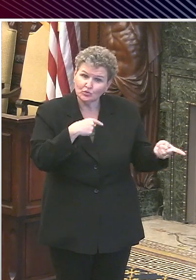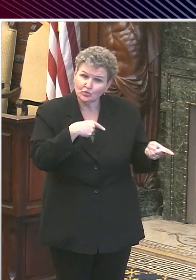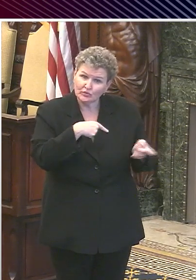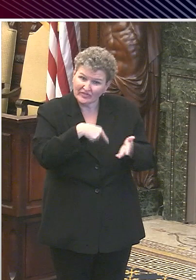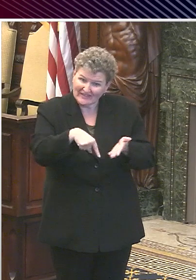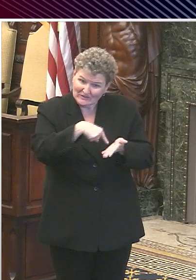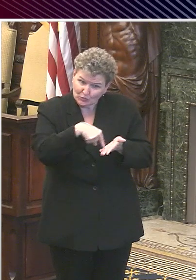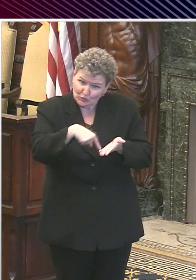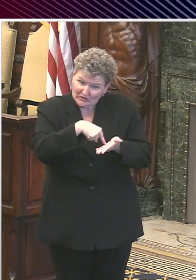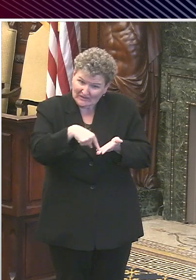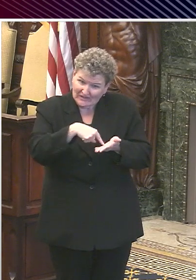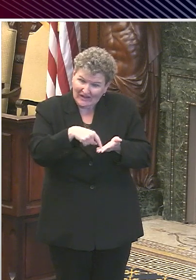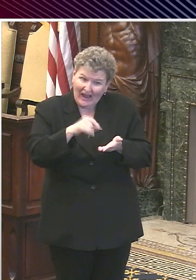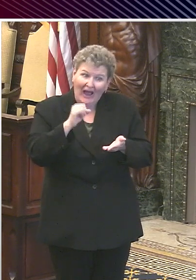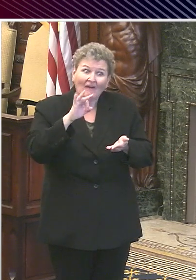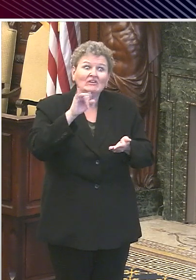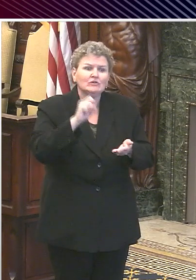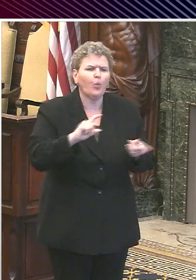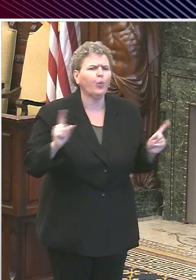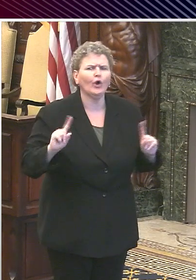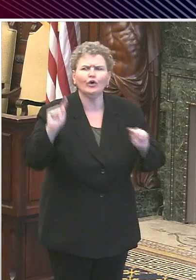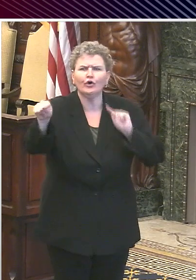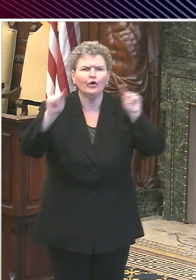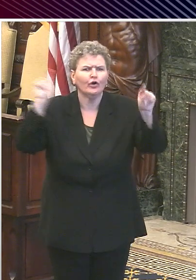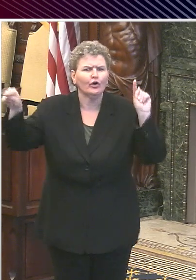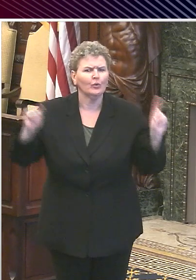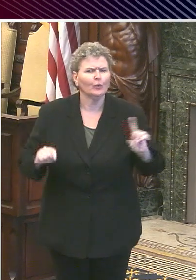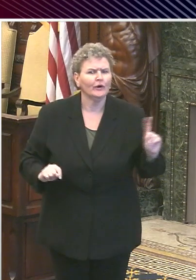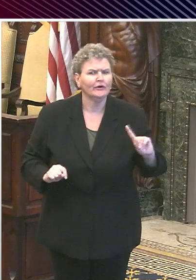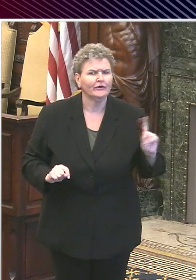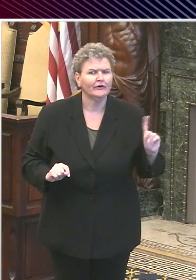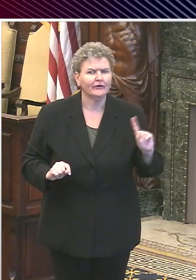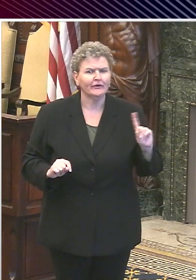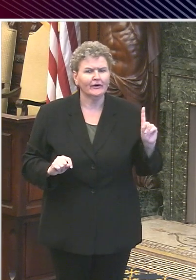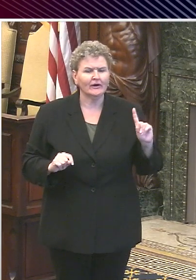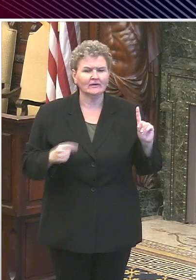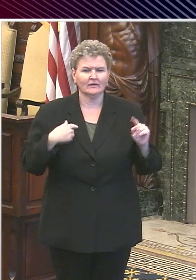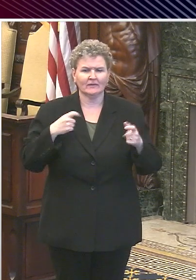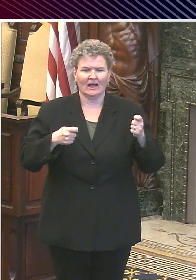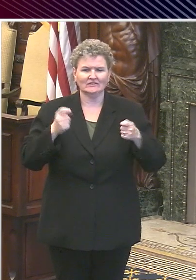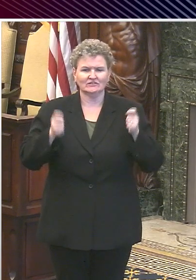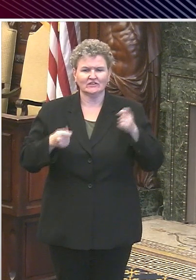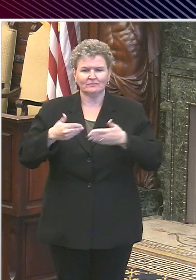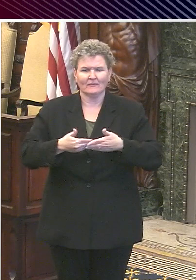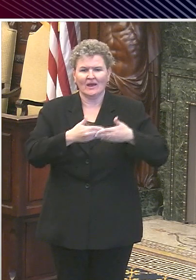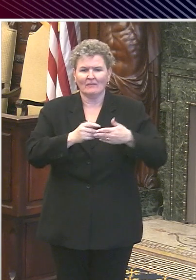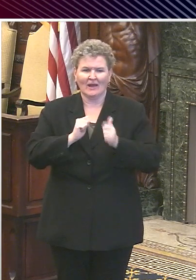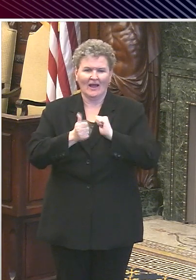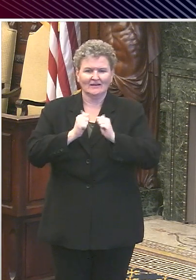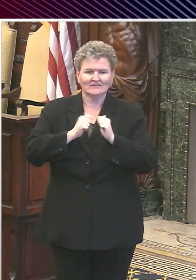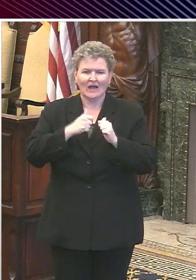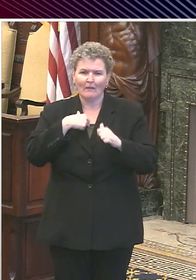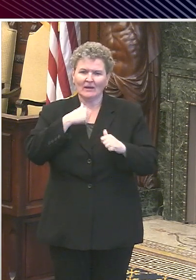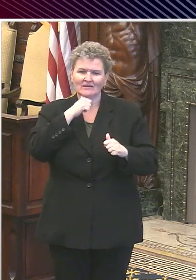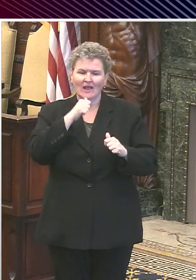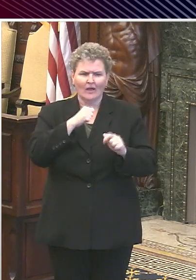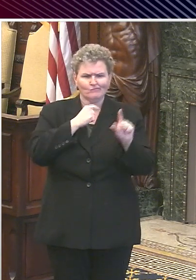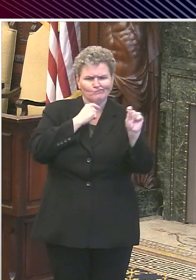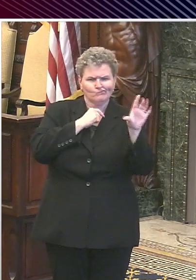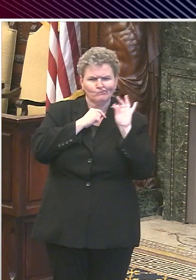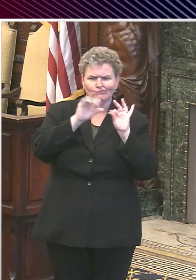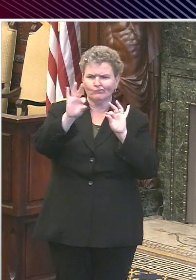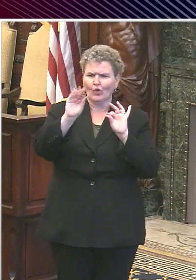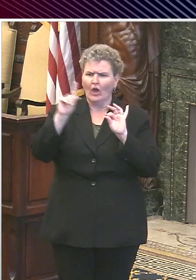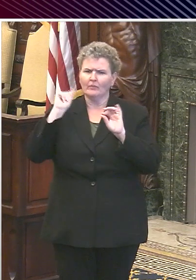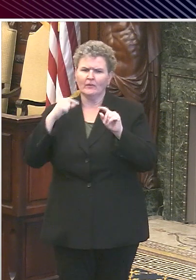where? That would be like being a judge in a baby contest. So I'm not going to make a choice on where I want to go first.